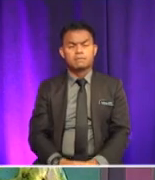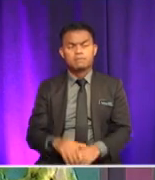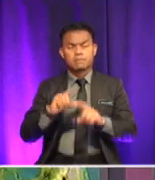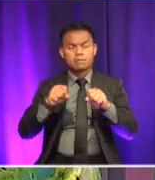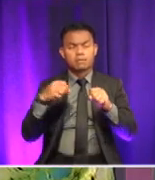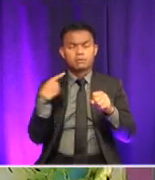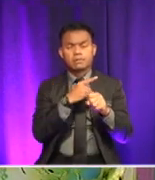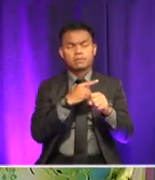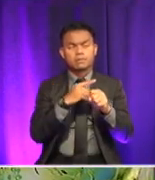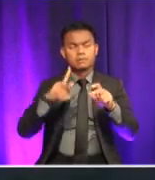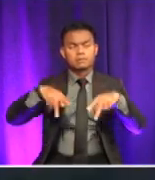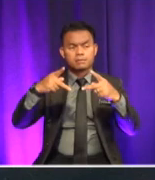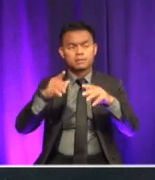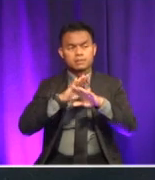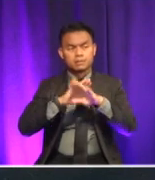this part? Girls?